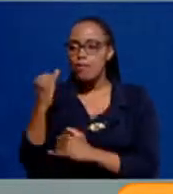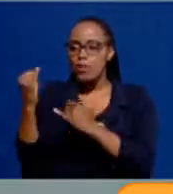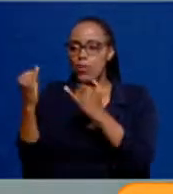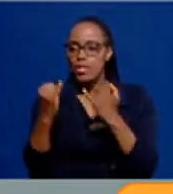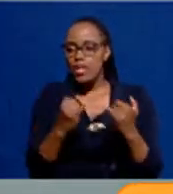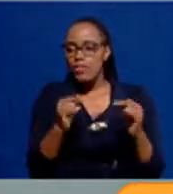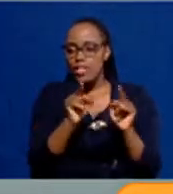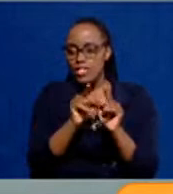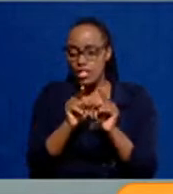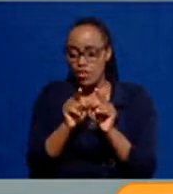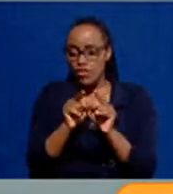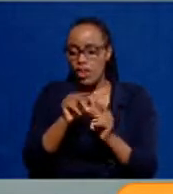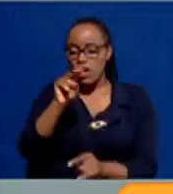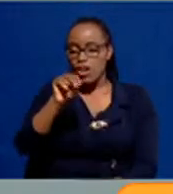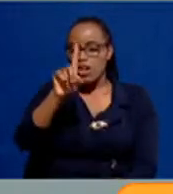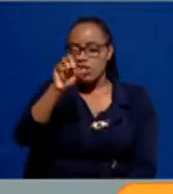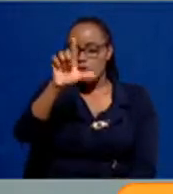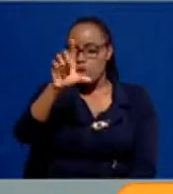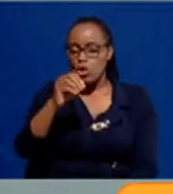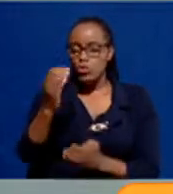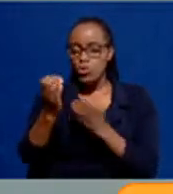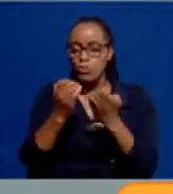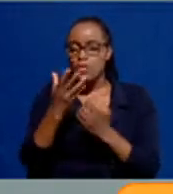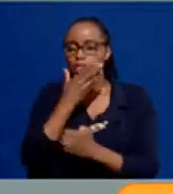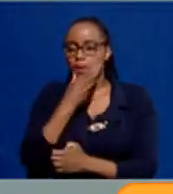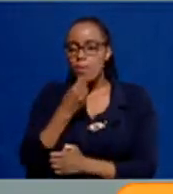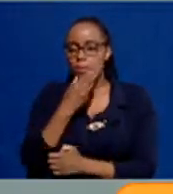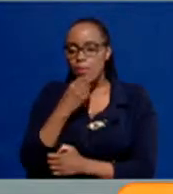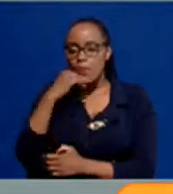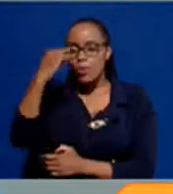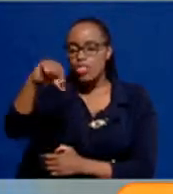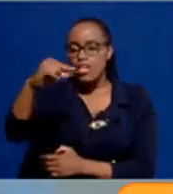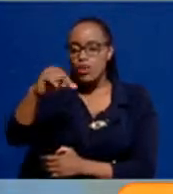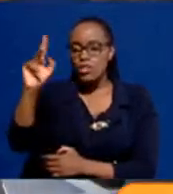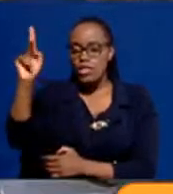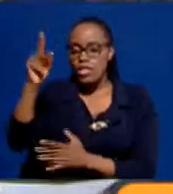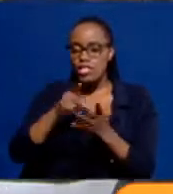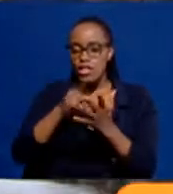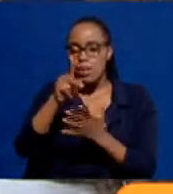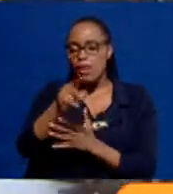as Ndolo, as a businessman dealing in gold in Kenya, to purchase